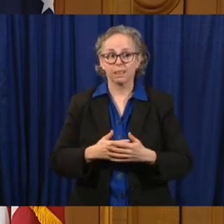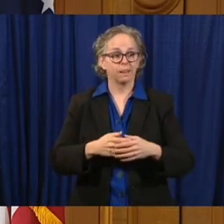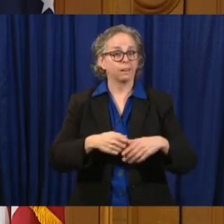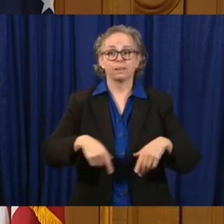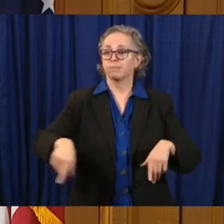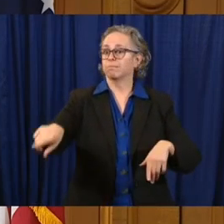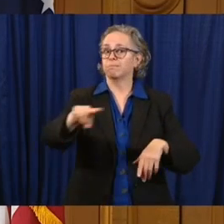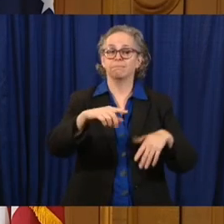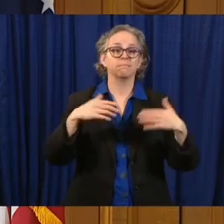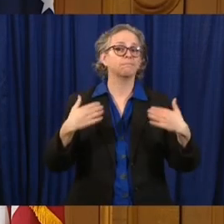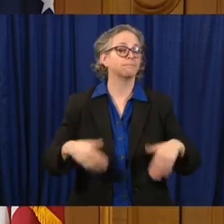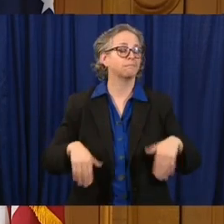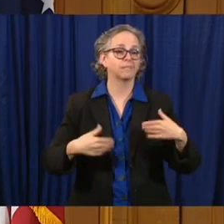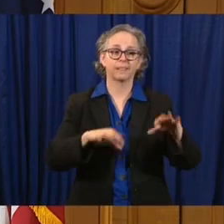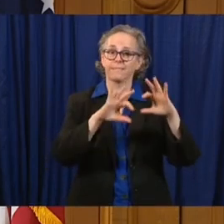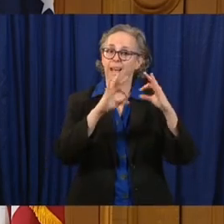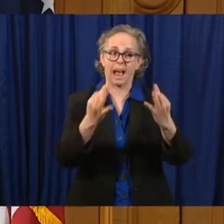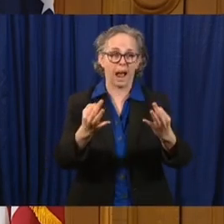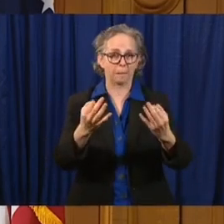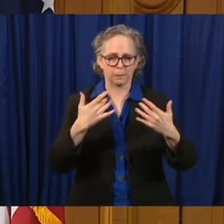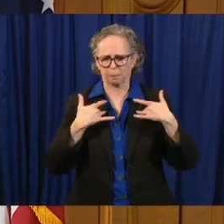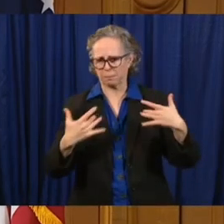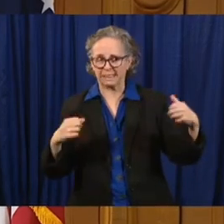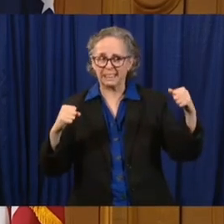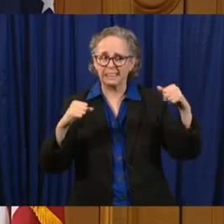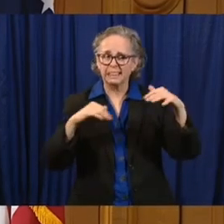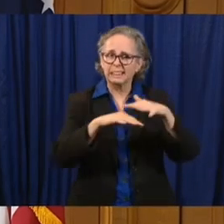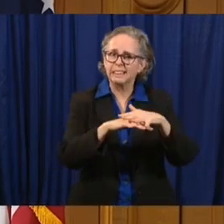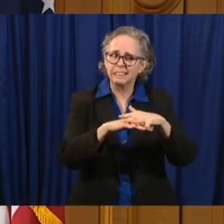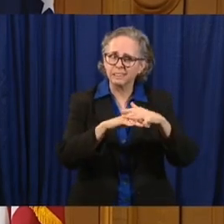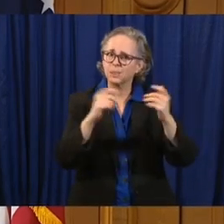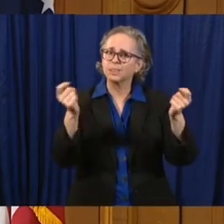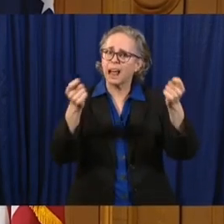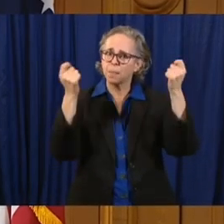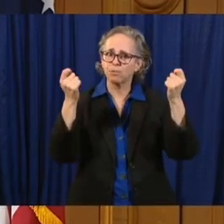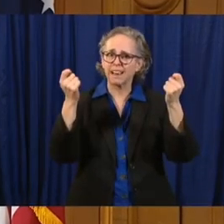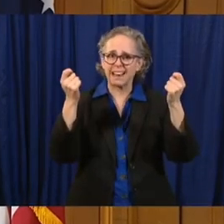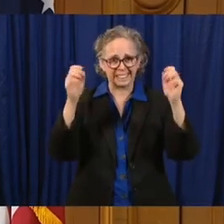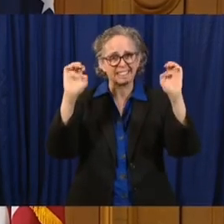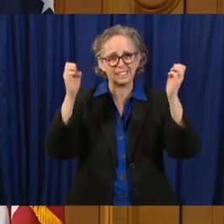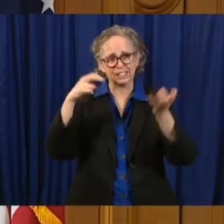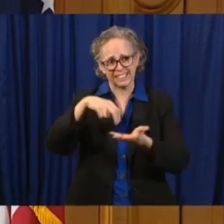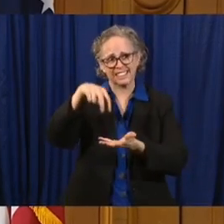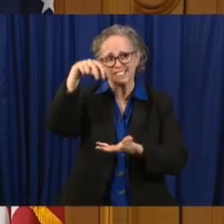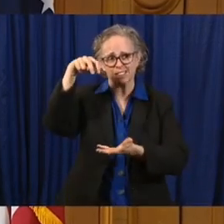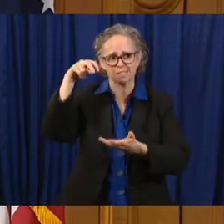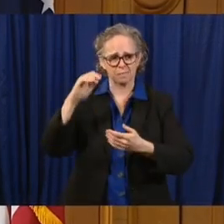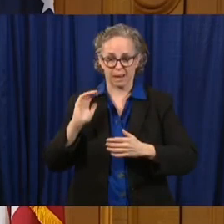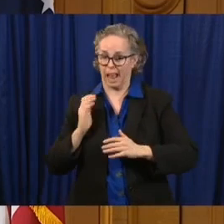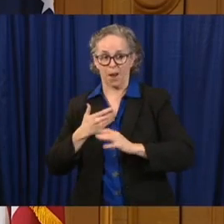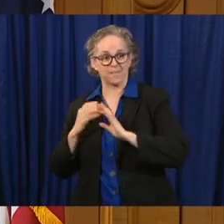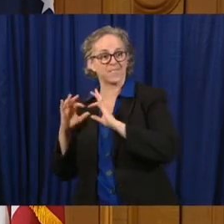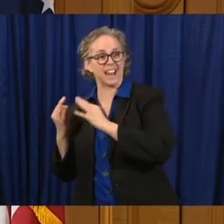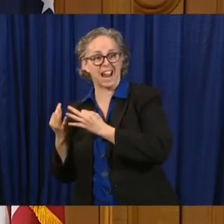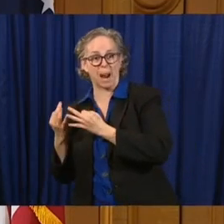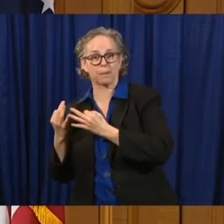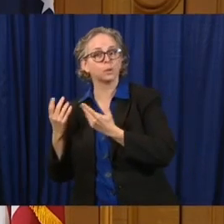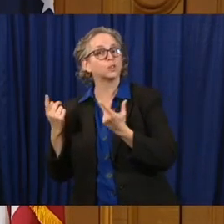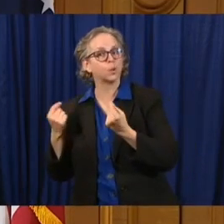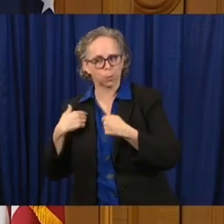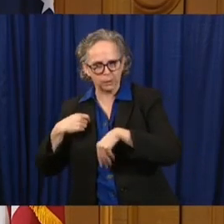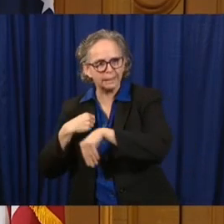an unusual Easter. In our family, we did use Zoom on Holy Saturday